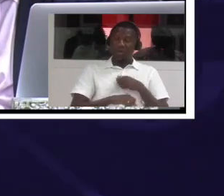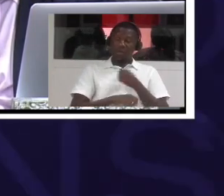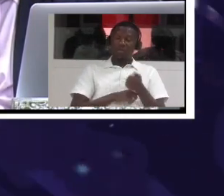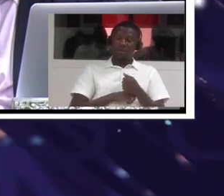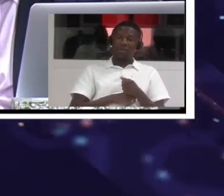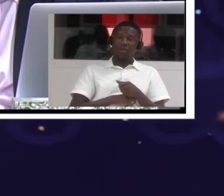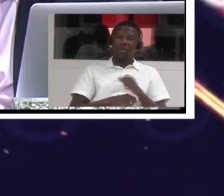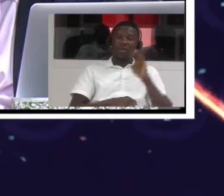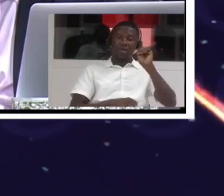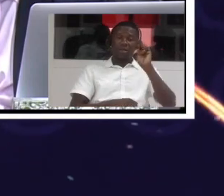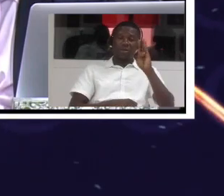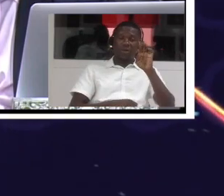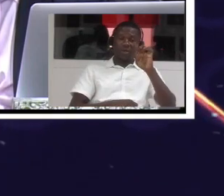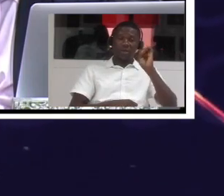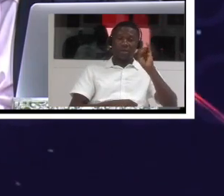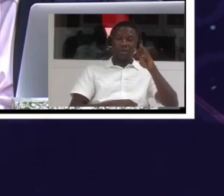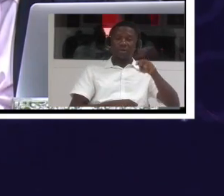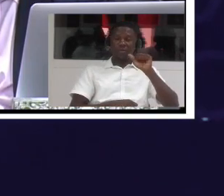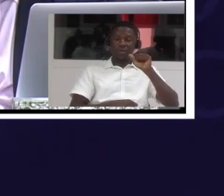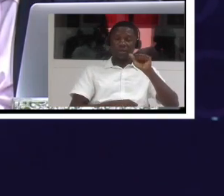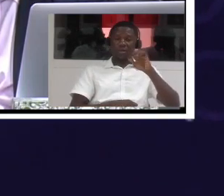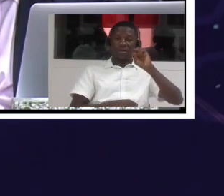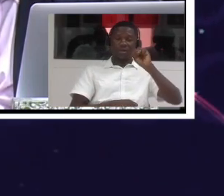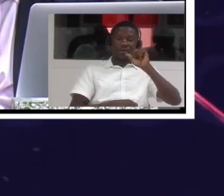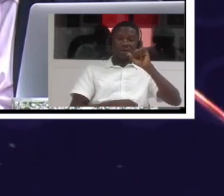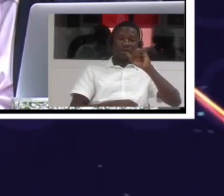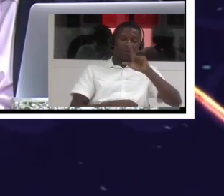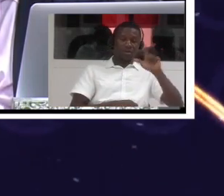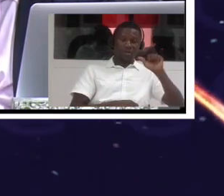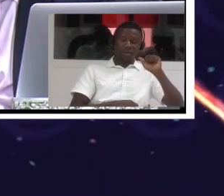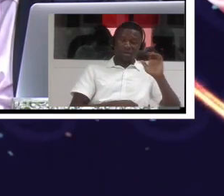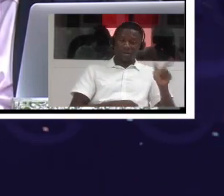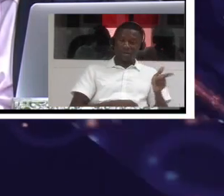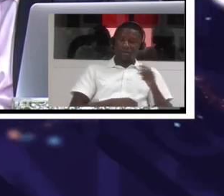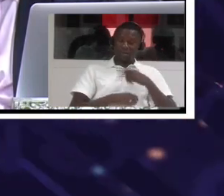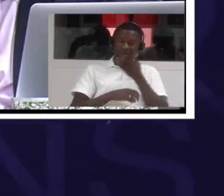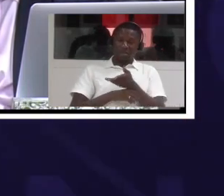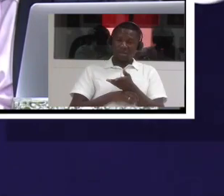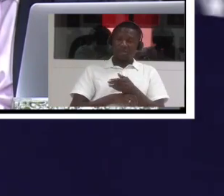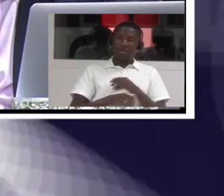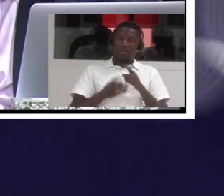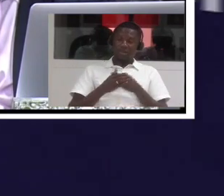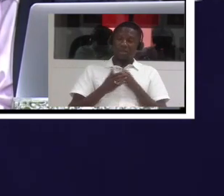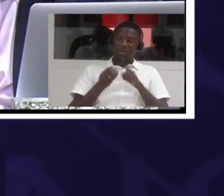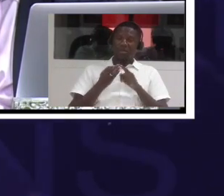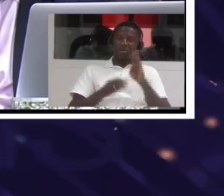also arrested. Mm-hmm. And Babacar Gaye charged under the Telegraph Act. Yes. Convicted, fined for